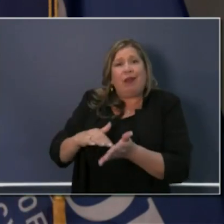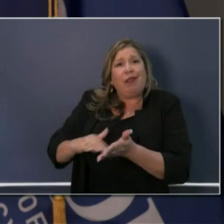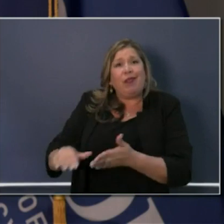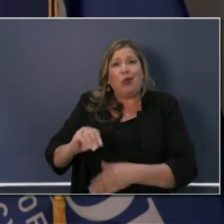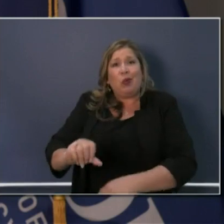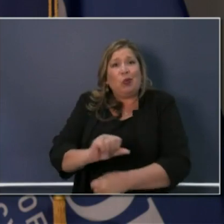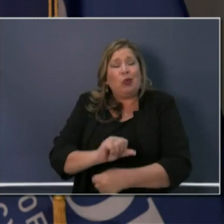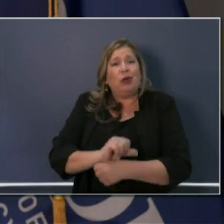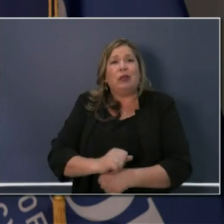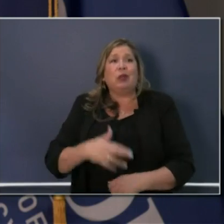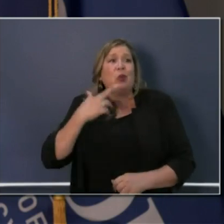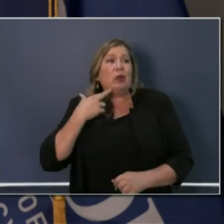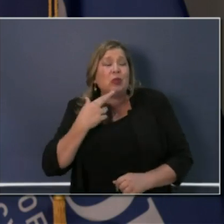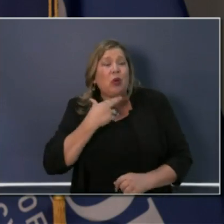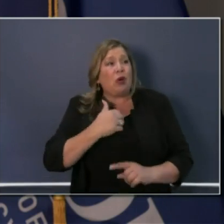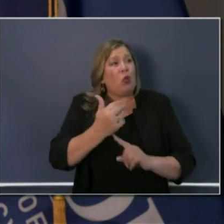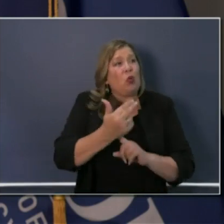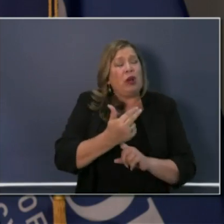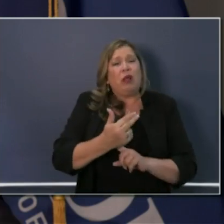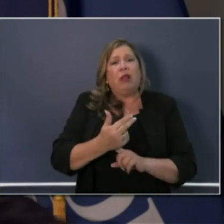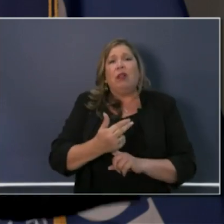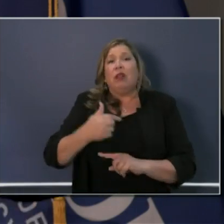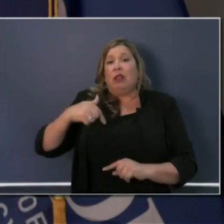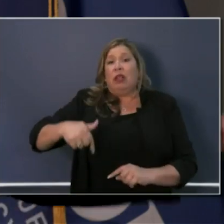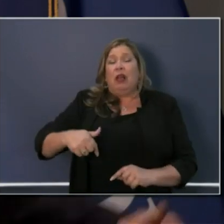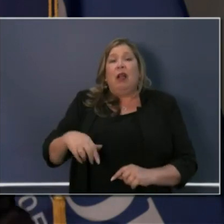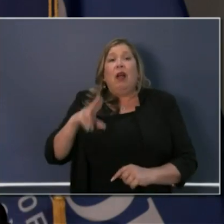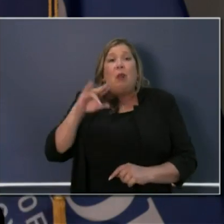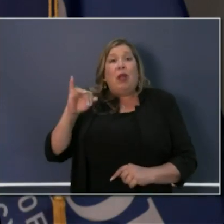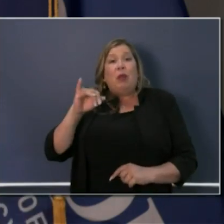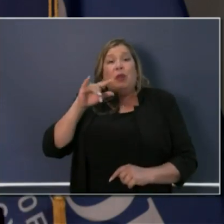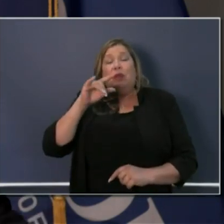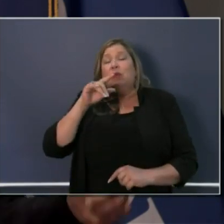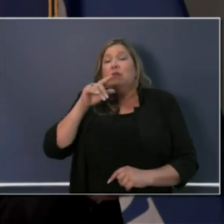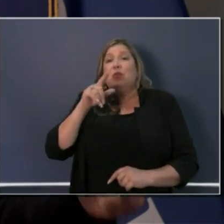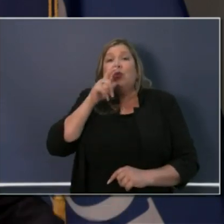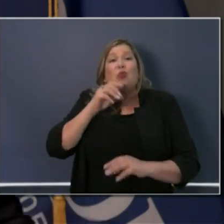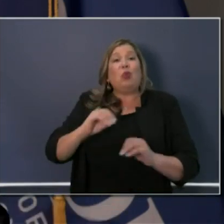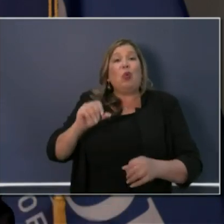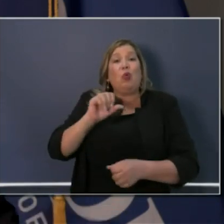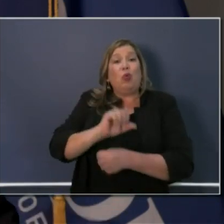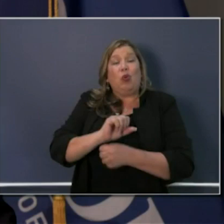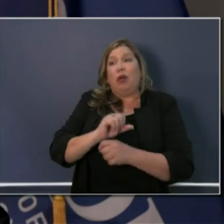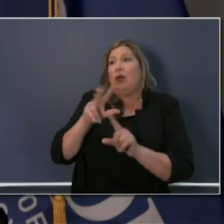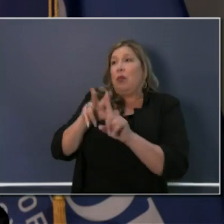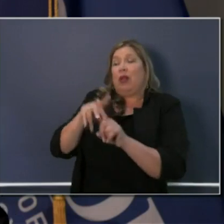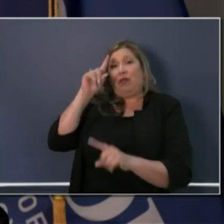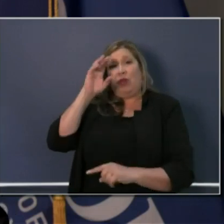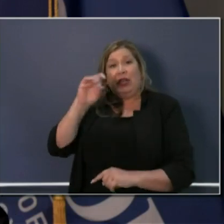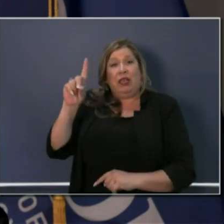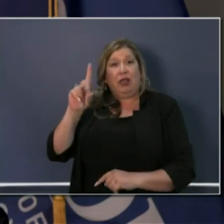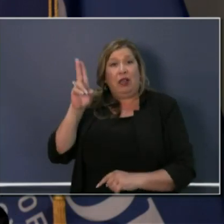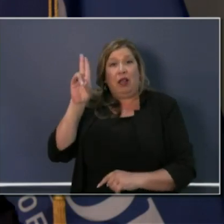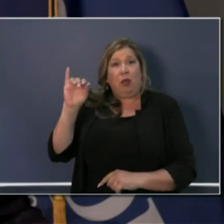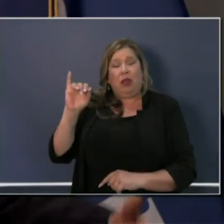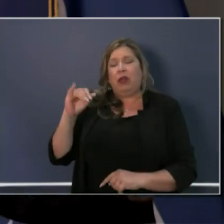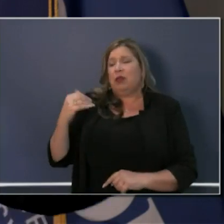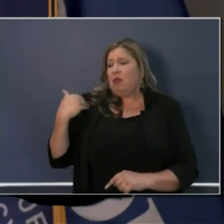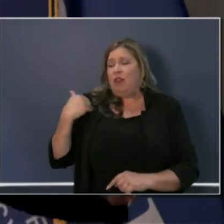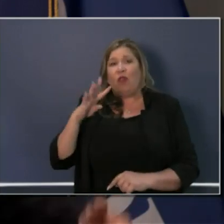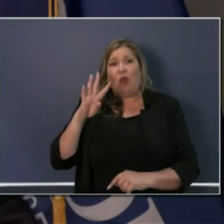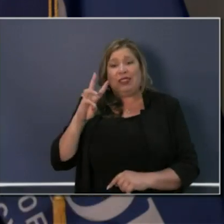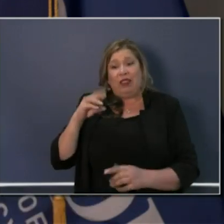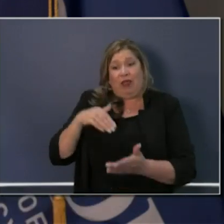the unemployment claims in this state. 6 days ago, it was 40,000 unemployment claims. The next